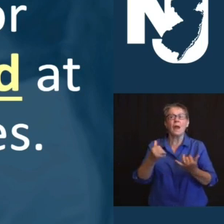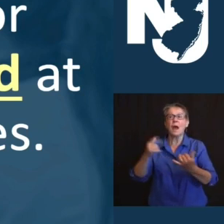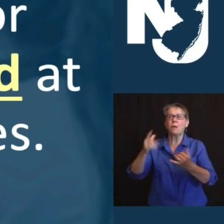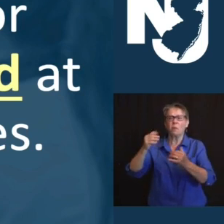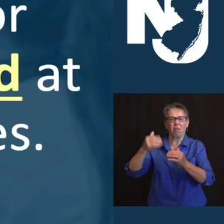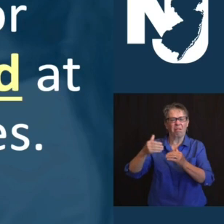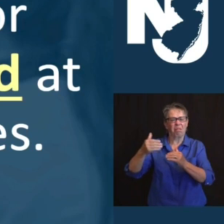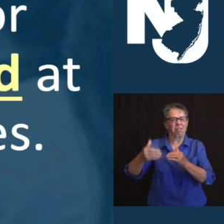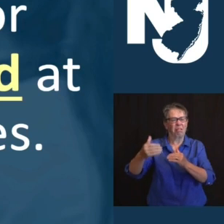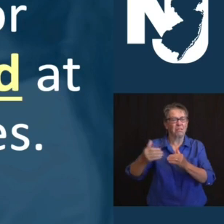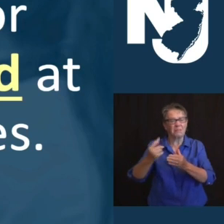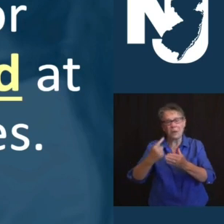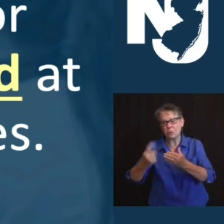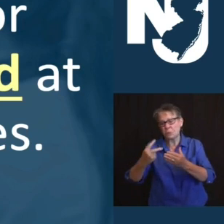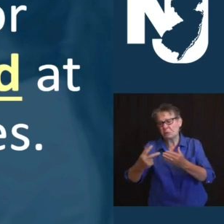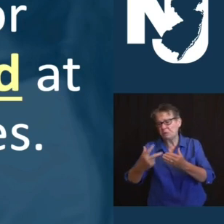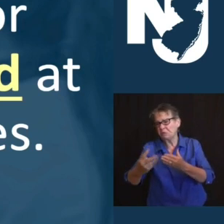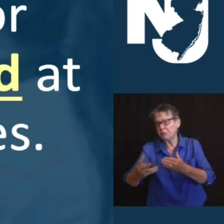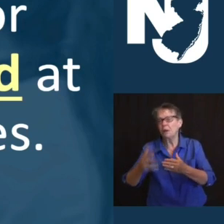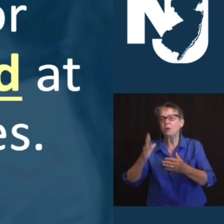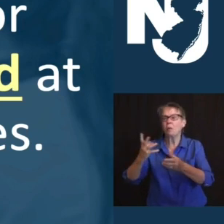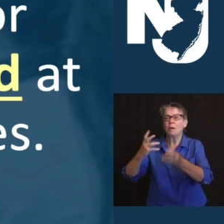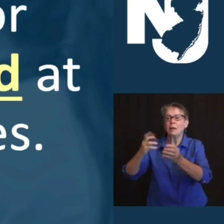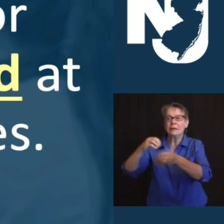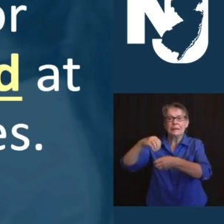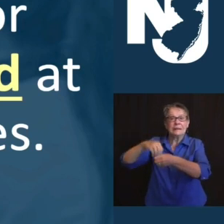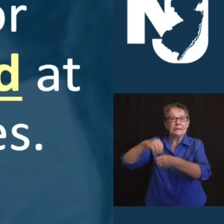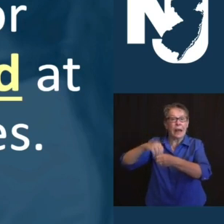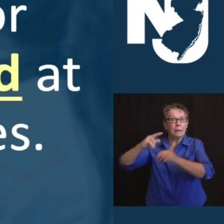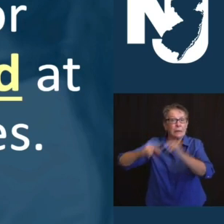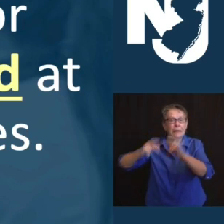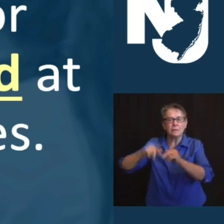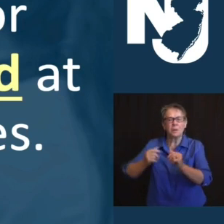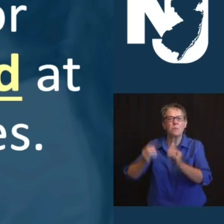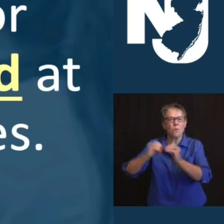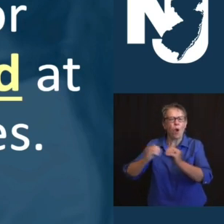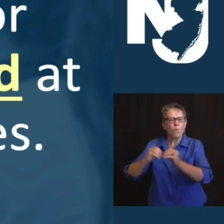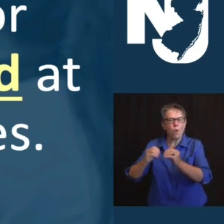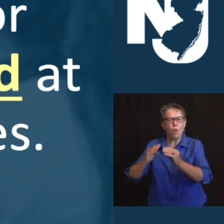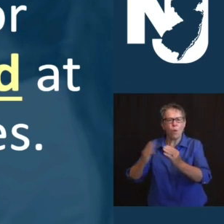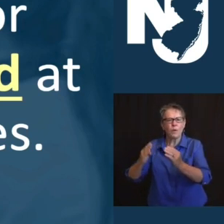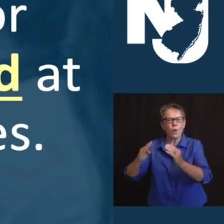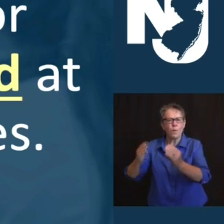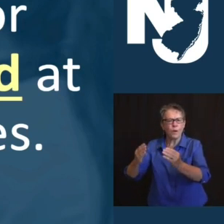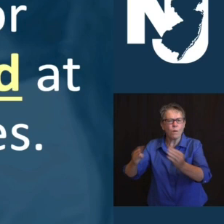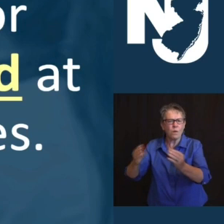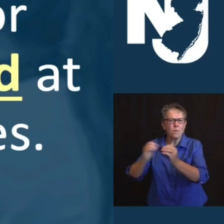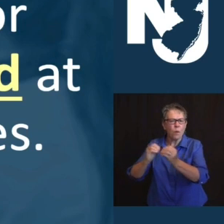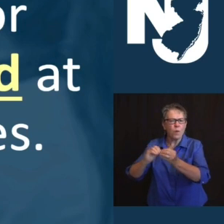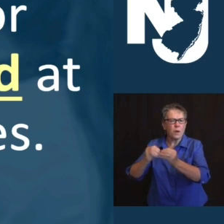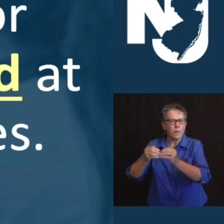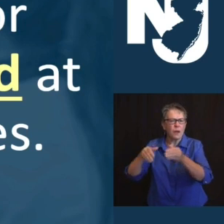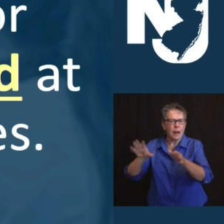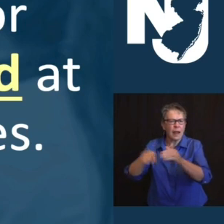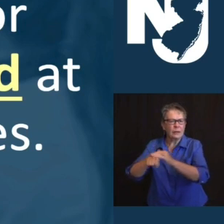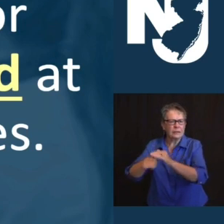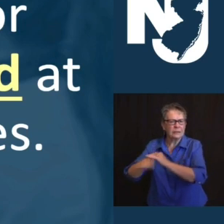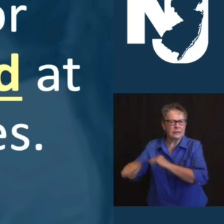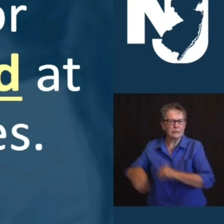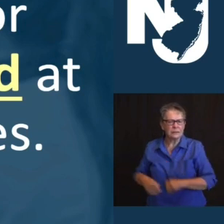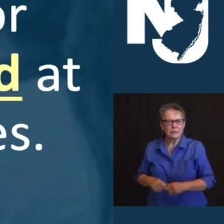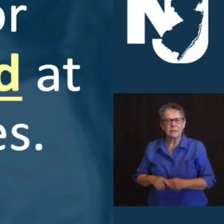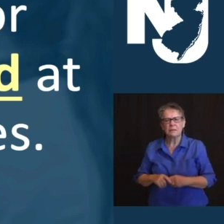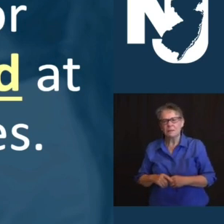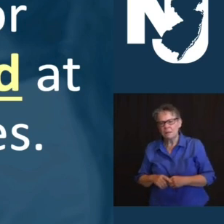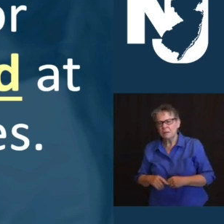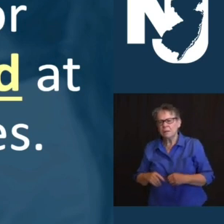fun, to enjoy our state's tremendous history and cultural heritage, or to find a good book to read, we are ready to take these